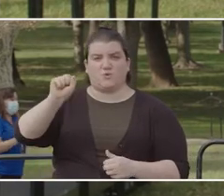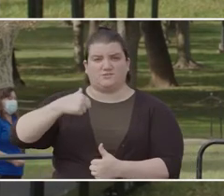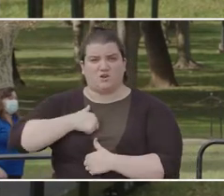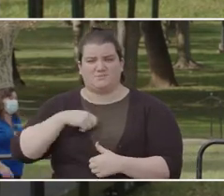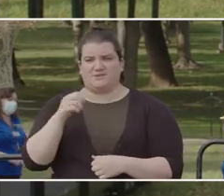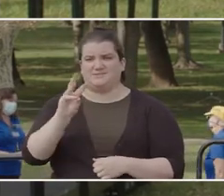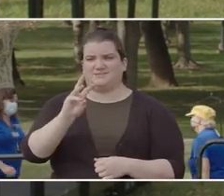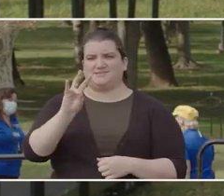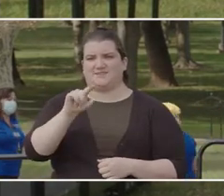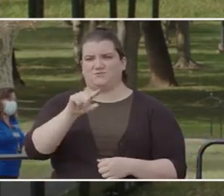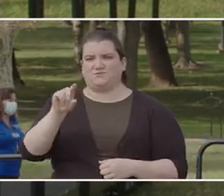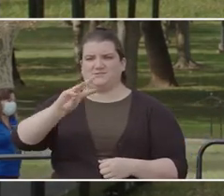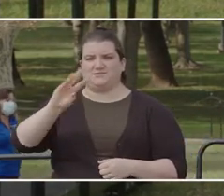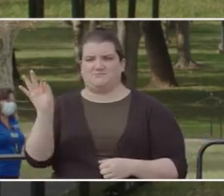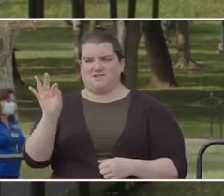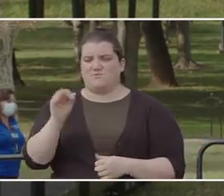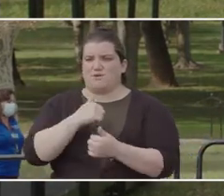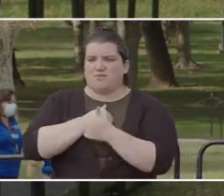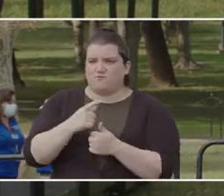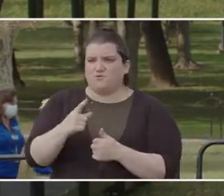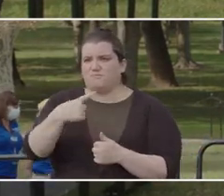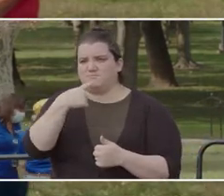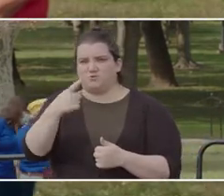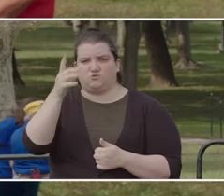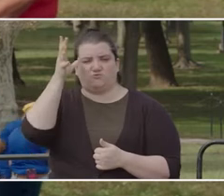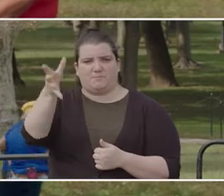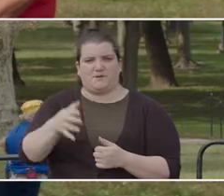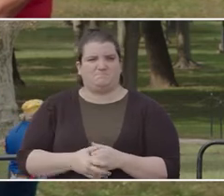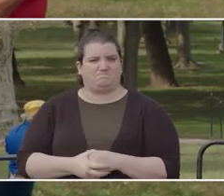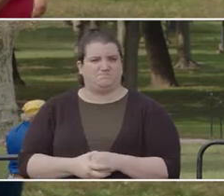1967, 1969. We love and miss you, Grandpa.